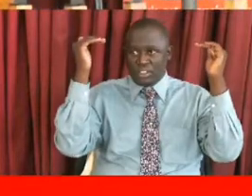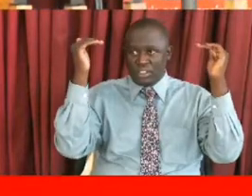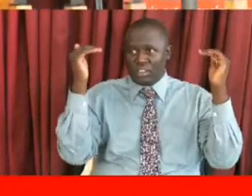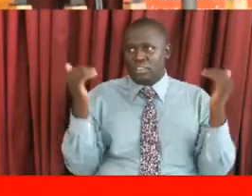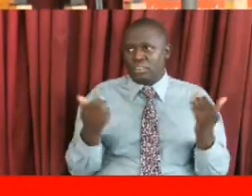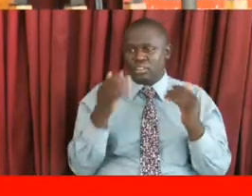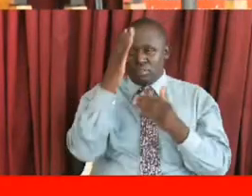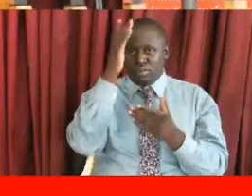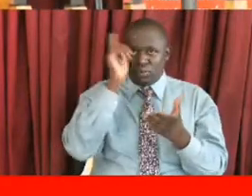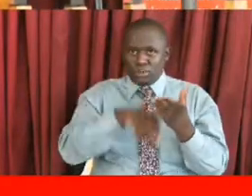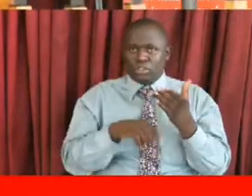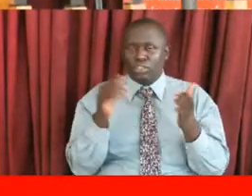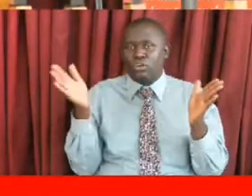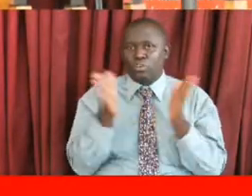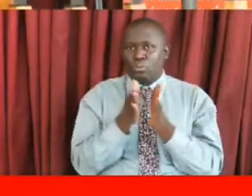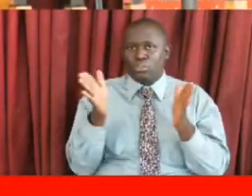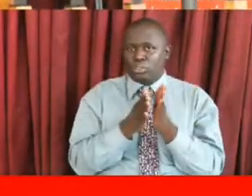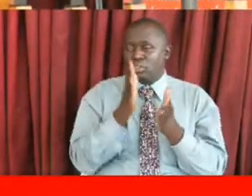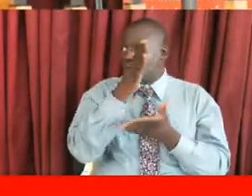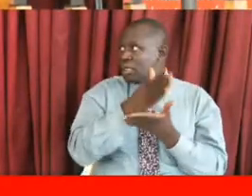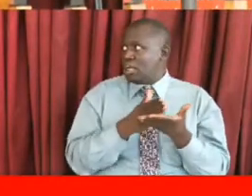half an hour